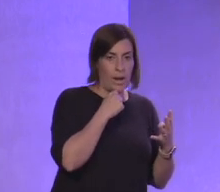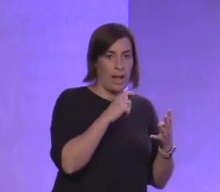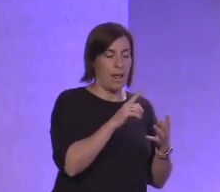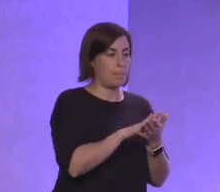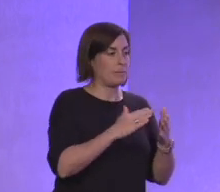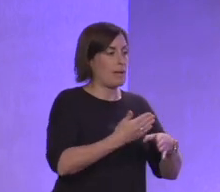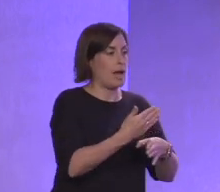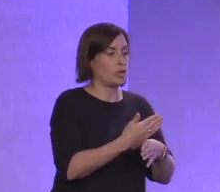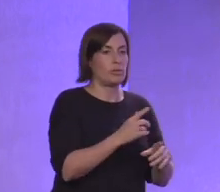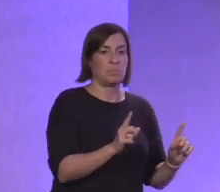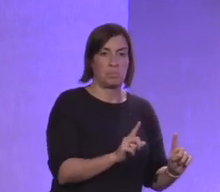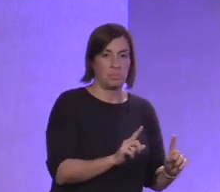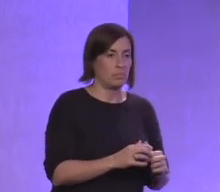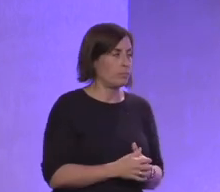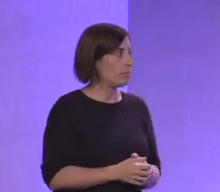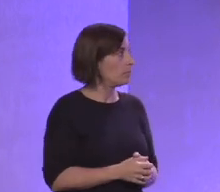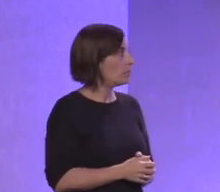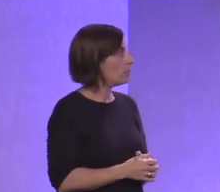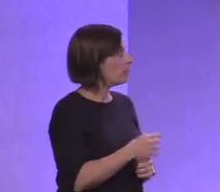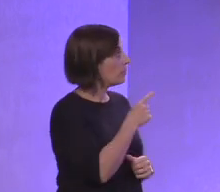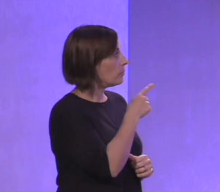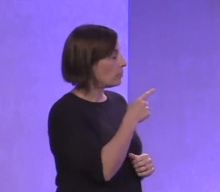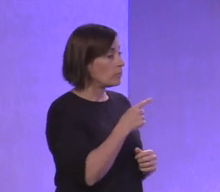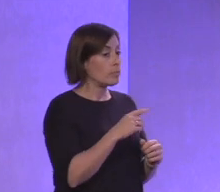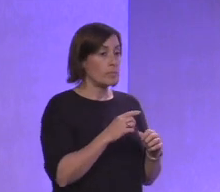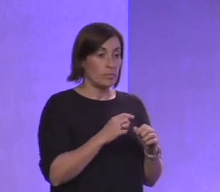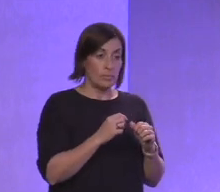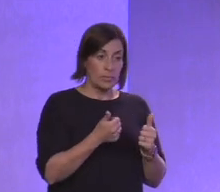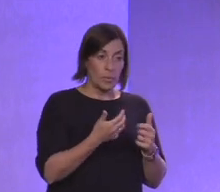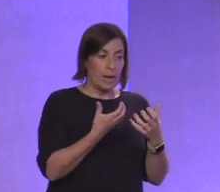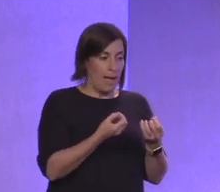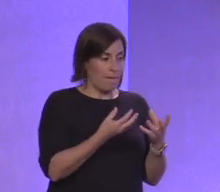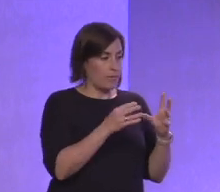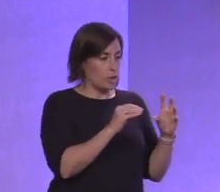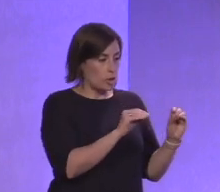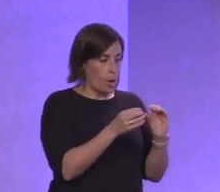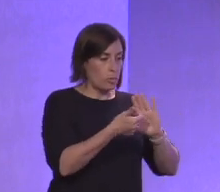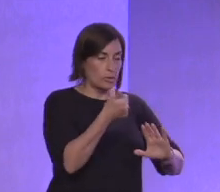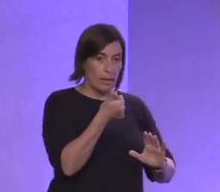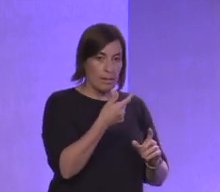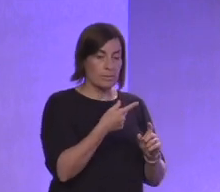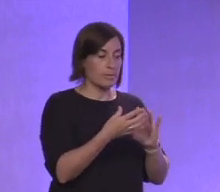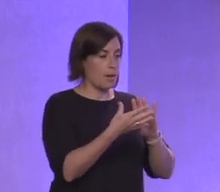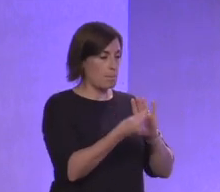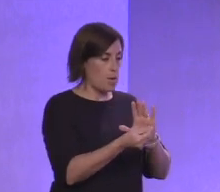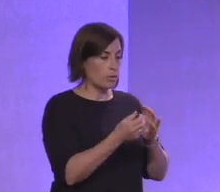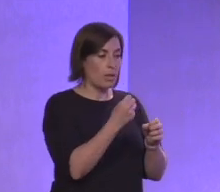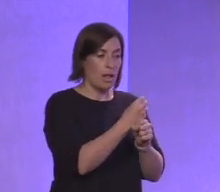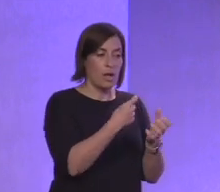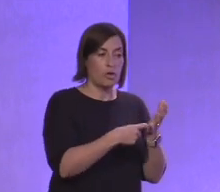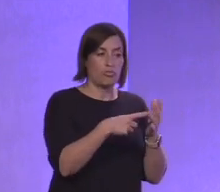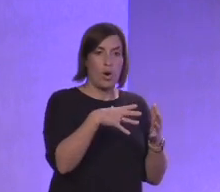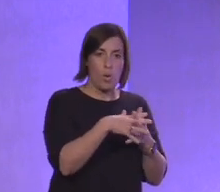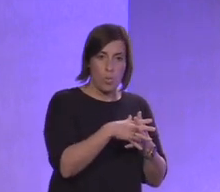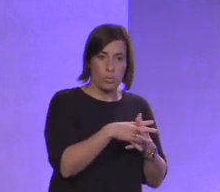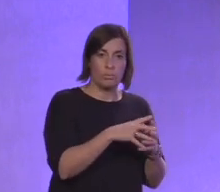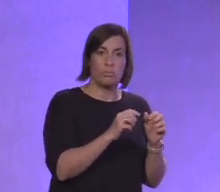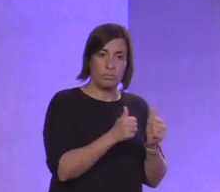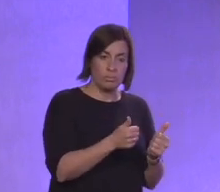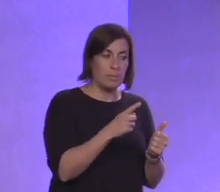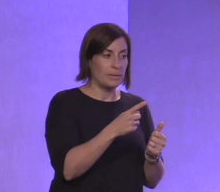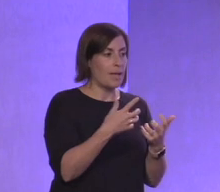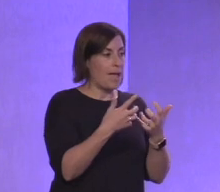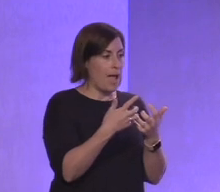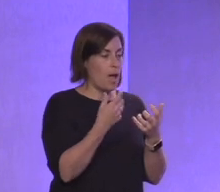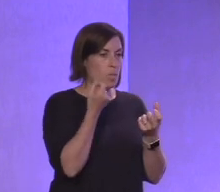So we've got some coaching skills, we've got a model to use them with. So how can we spread these ideas? Well, one thing I've done in